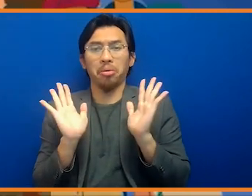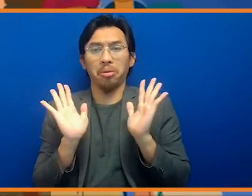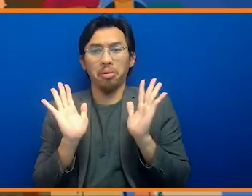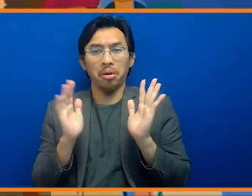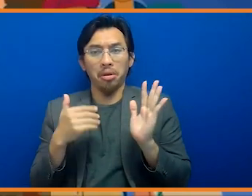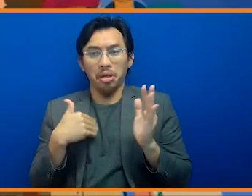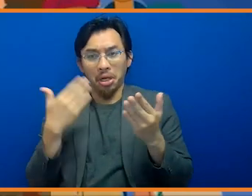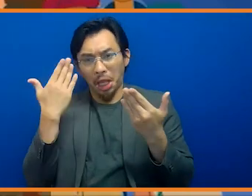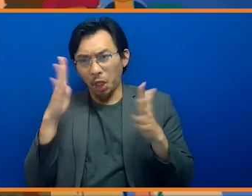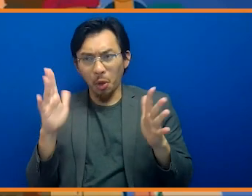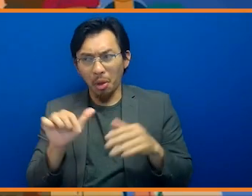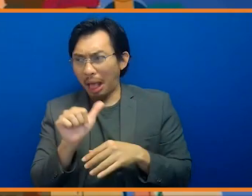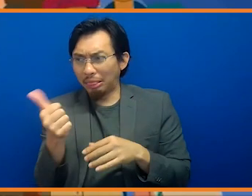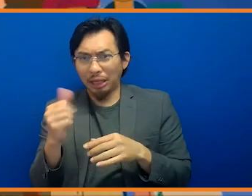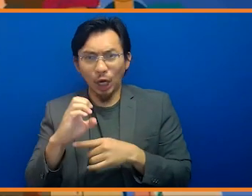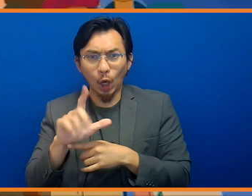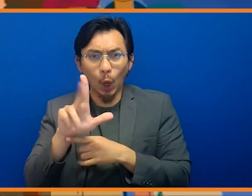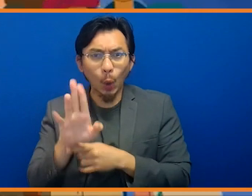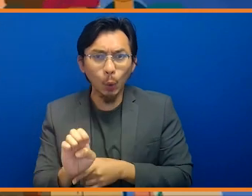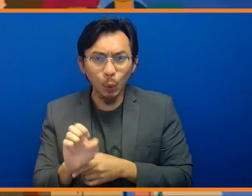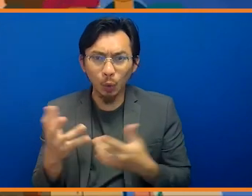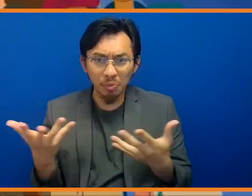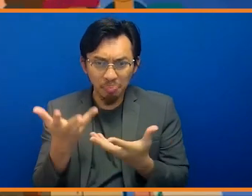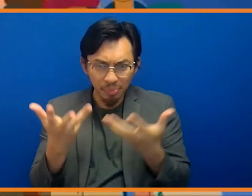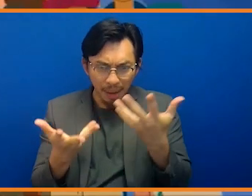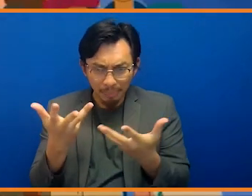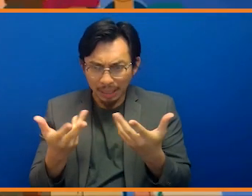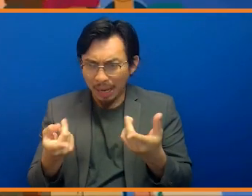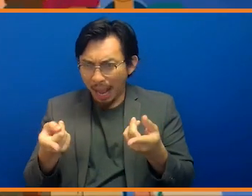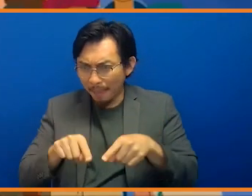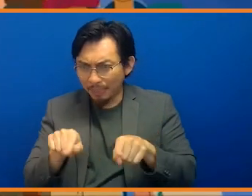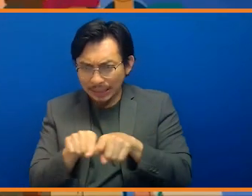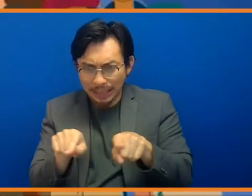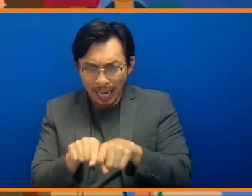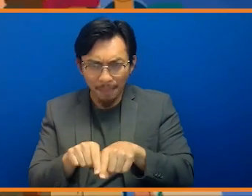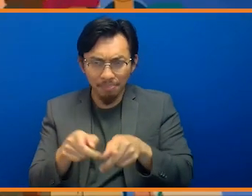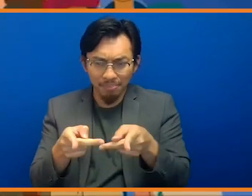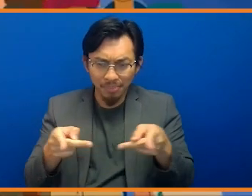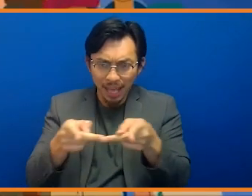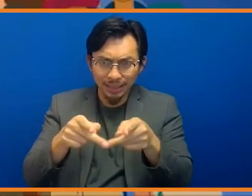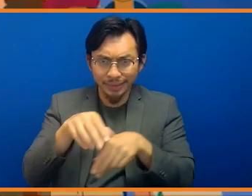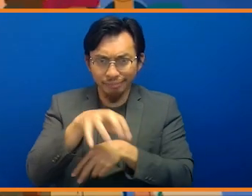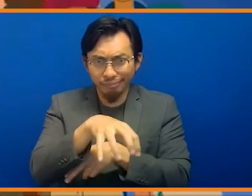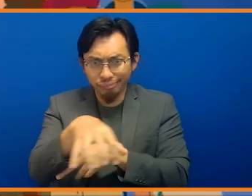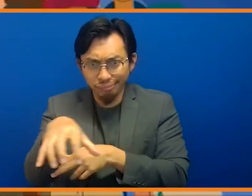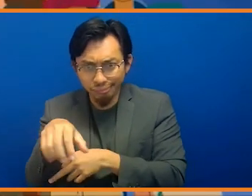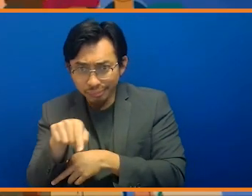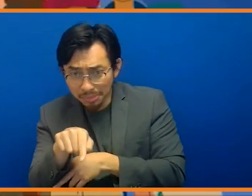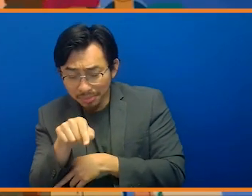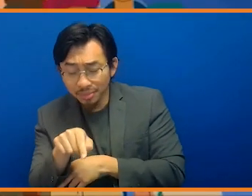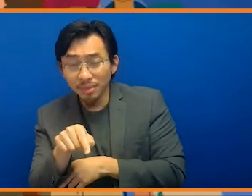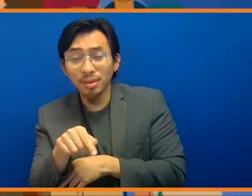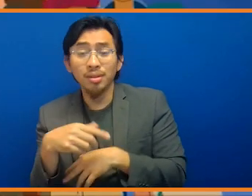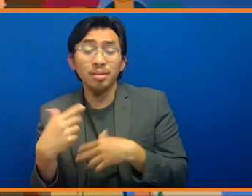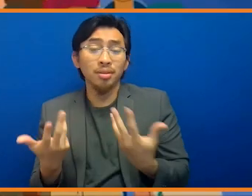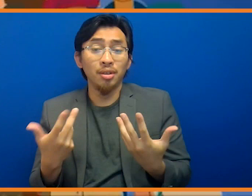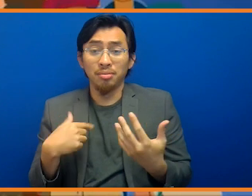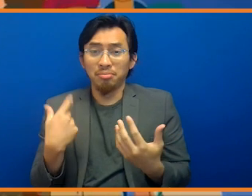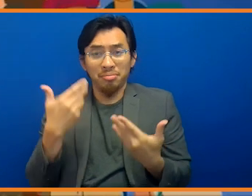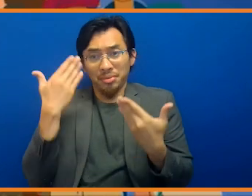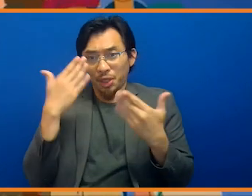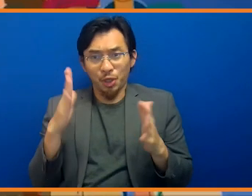any other clue about this even are repeatedly occurs at these locations. So we don't have any clue about